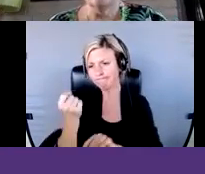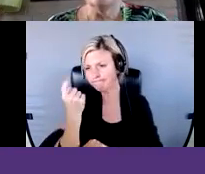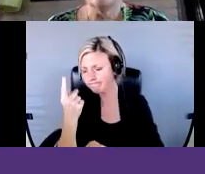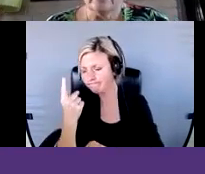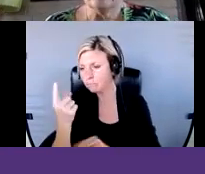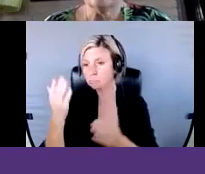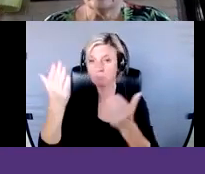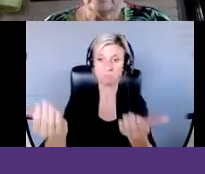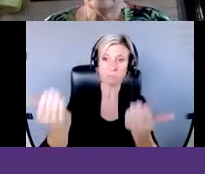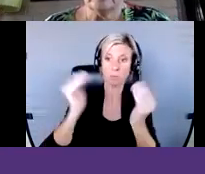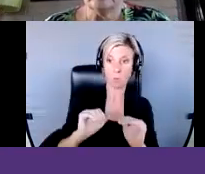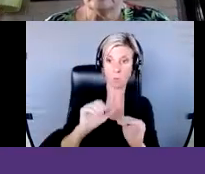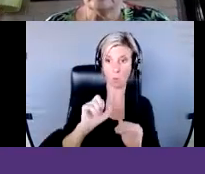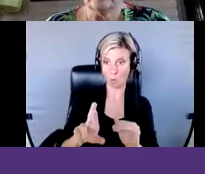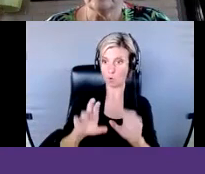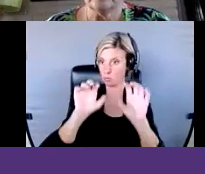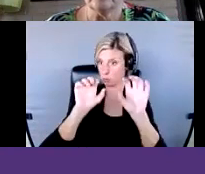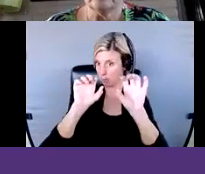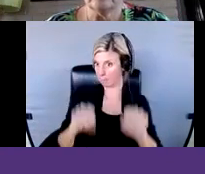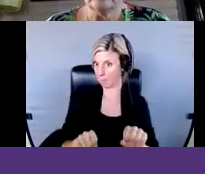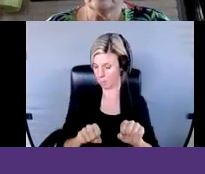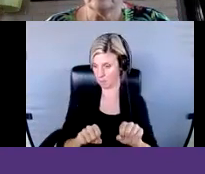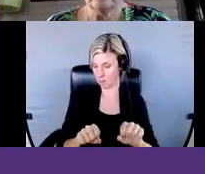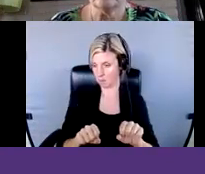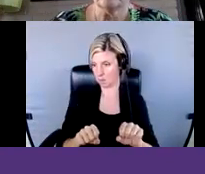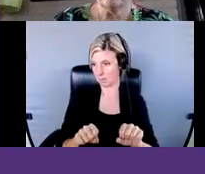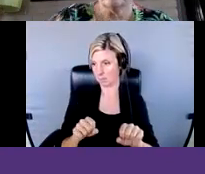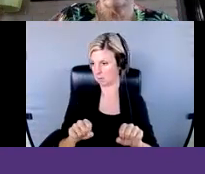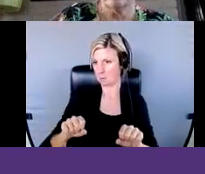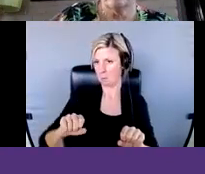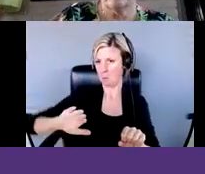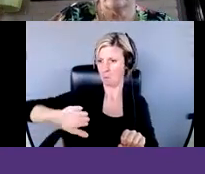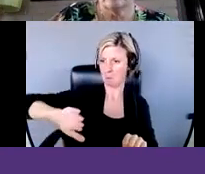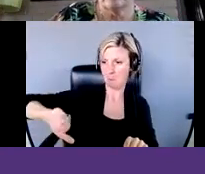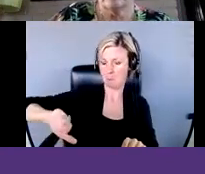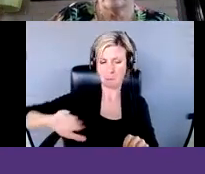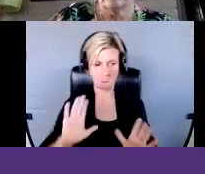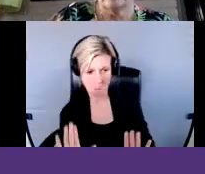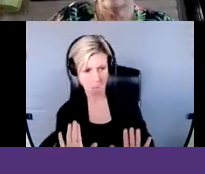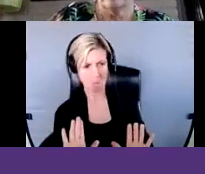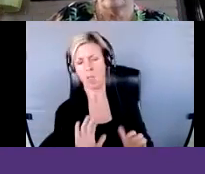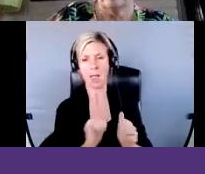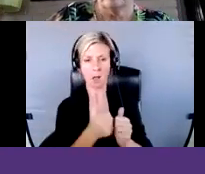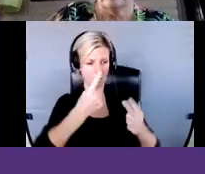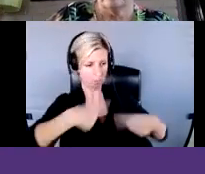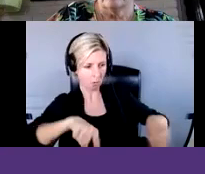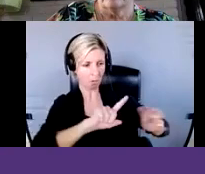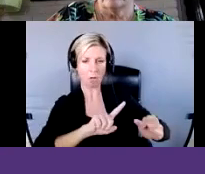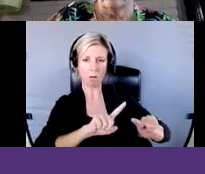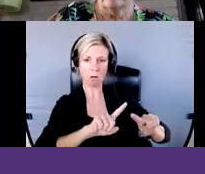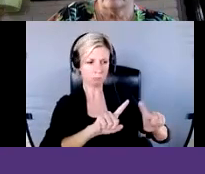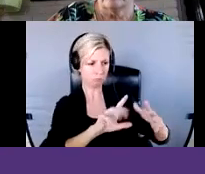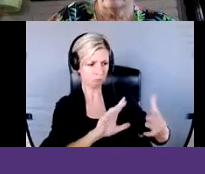health challenge and strengthen their own family relationships and ties, and work